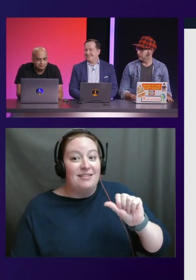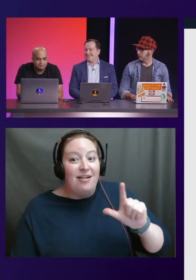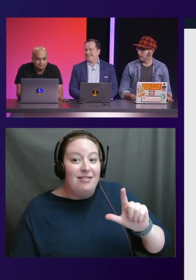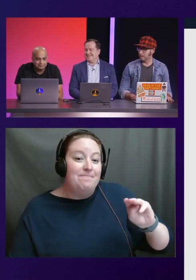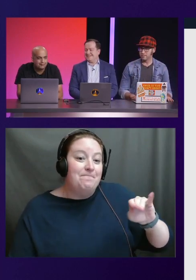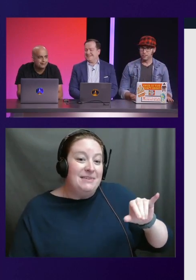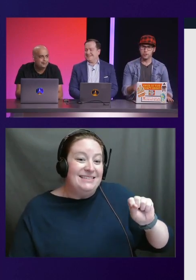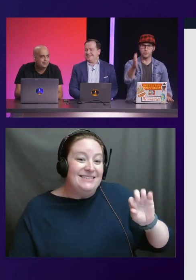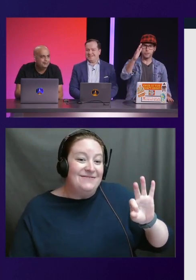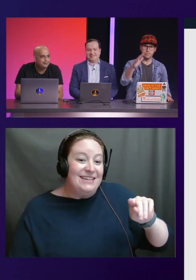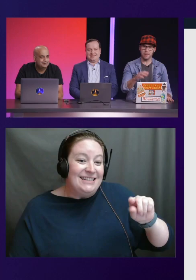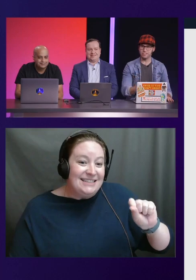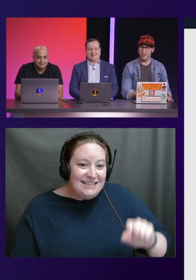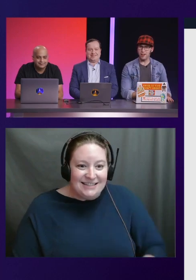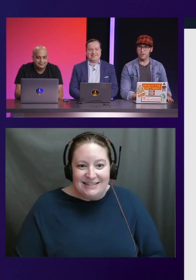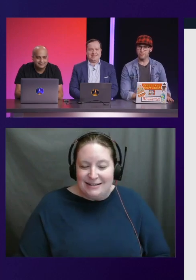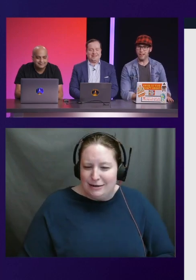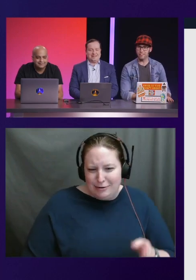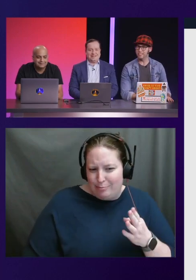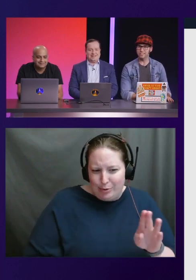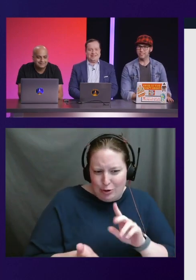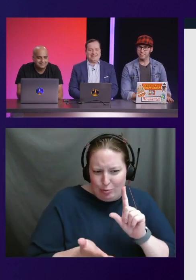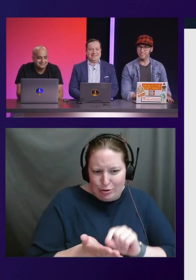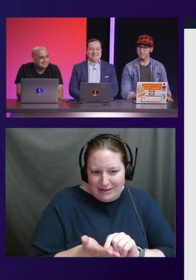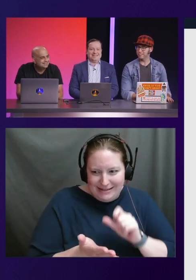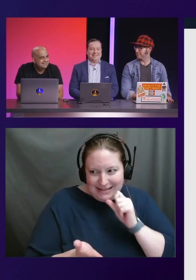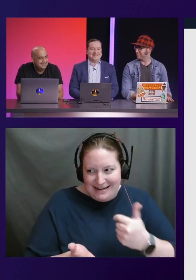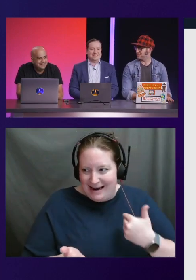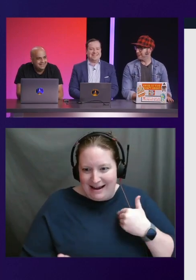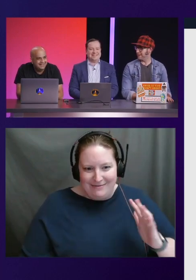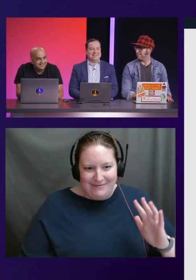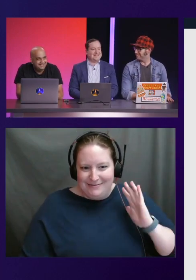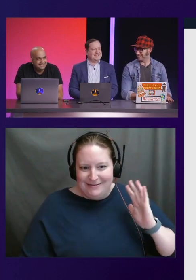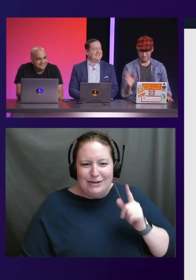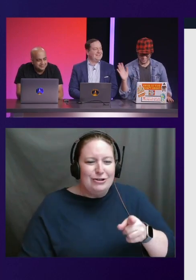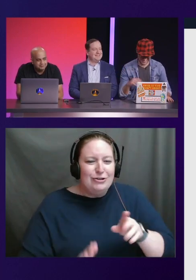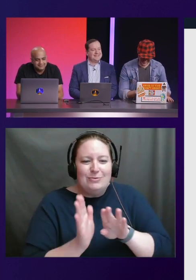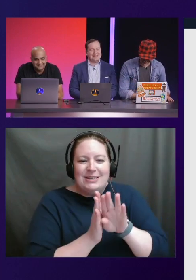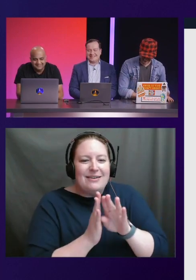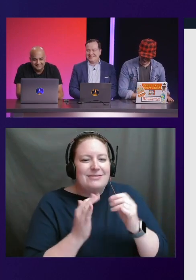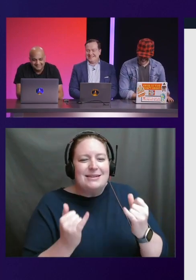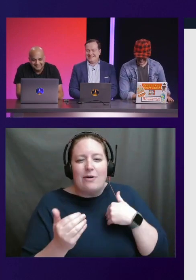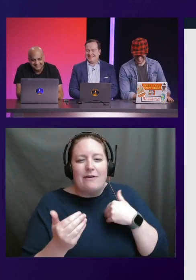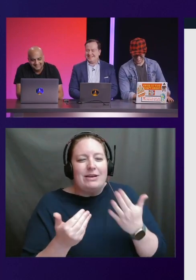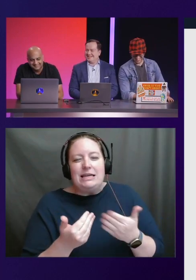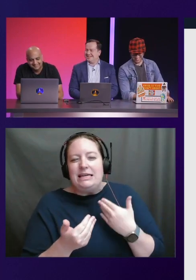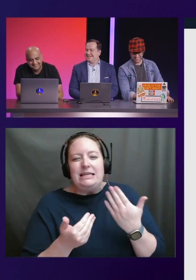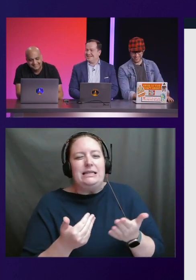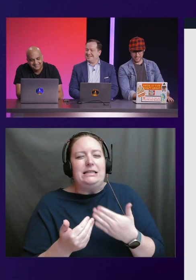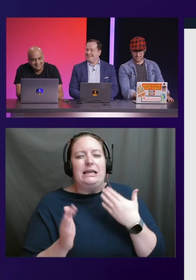So you devs now have it easy. You can just spin up. No, I'm just kidding.